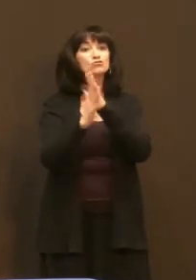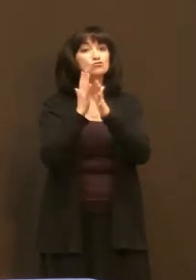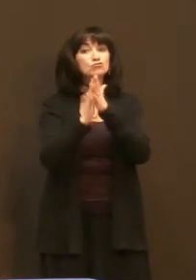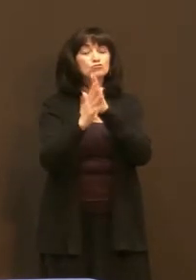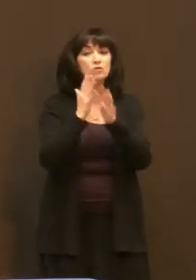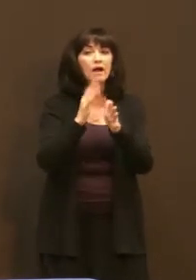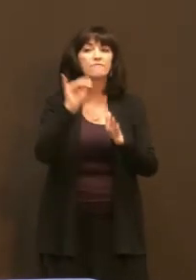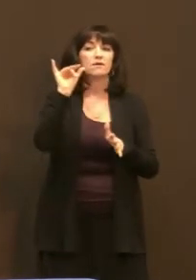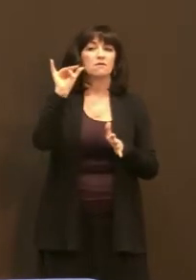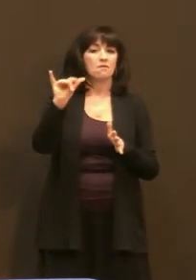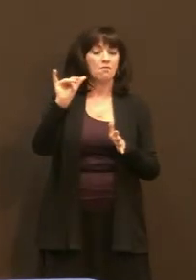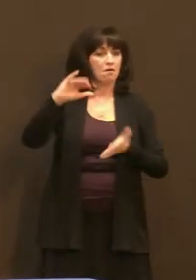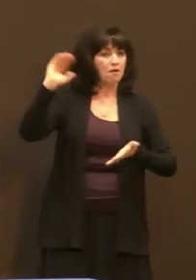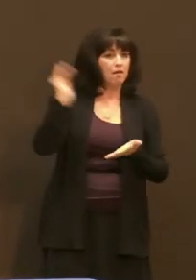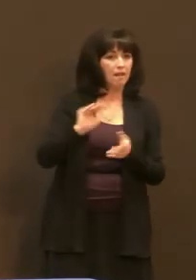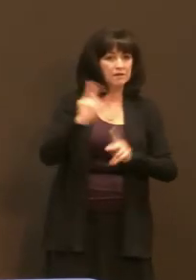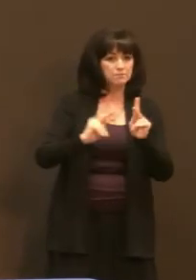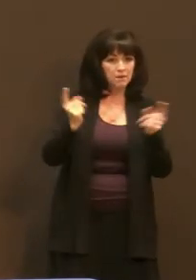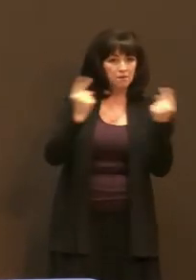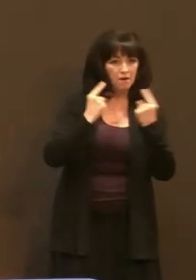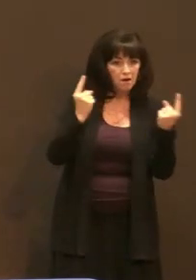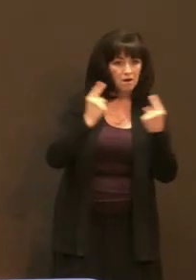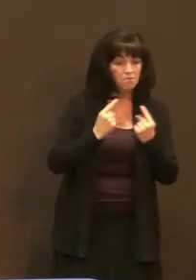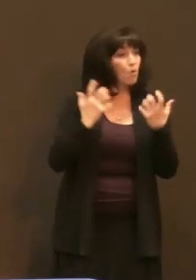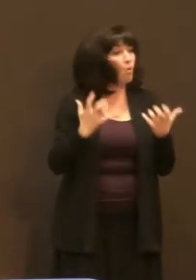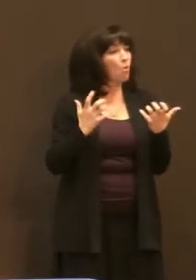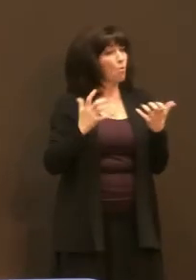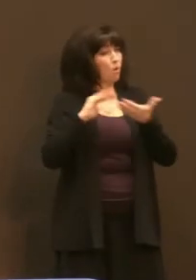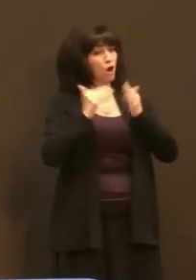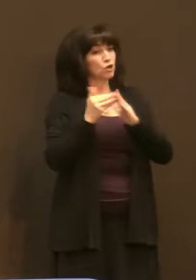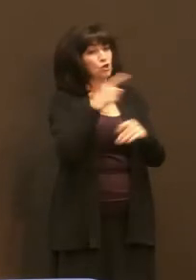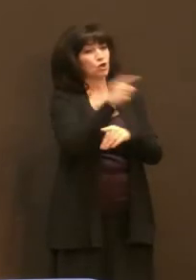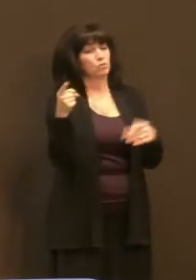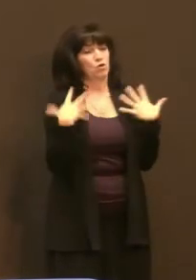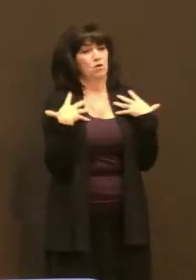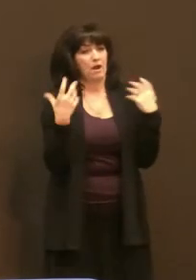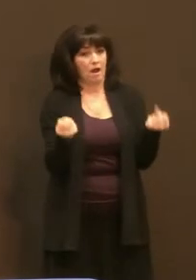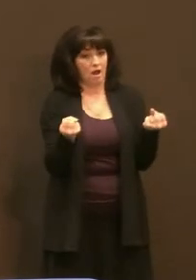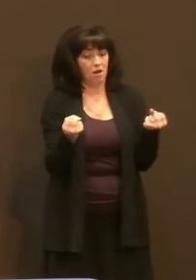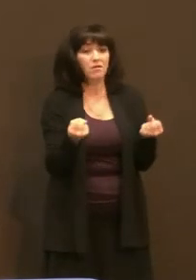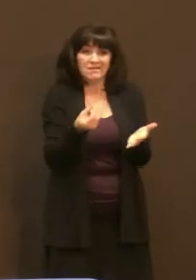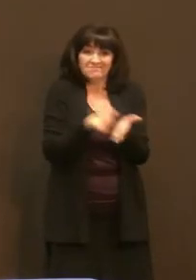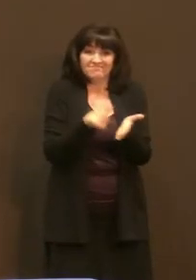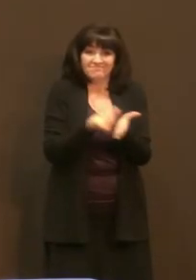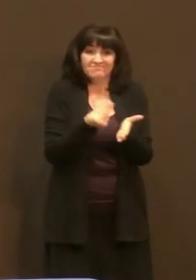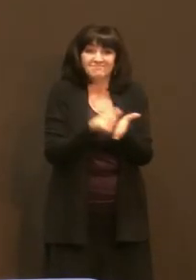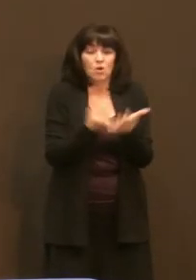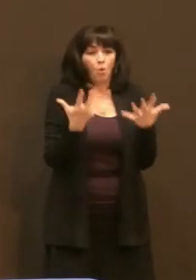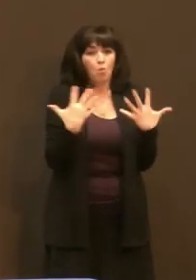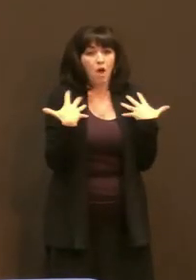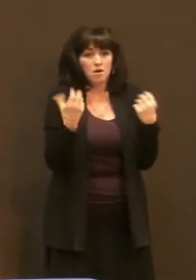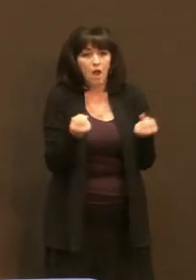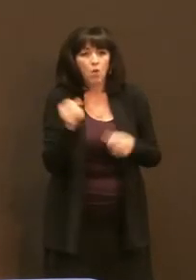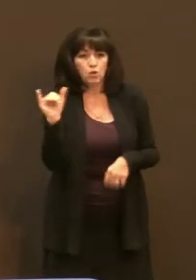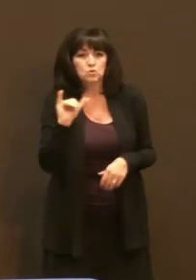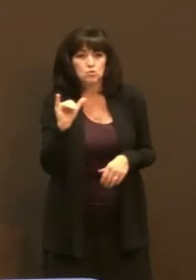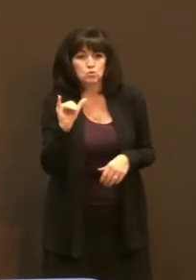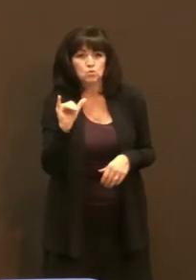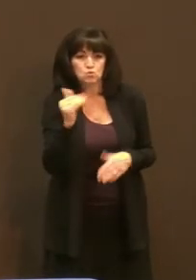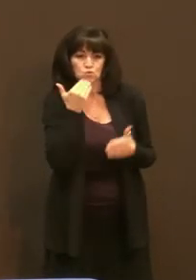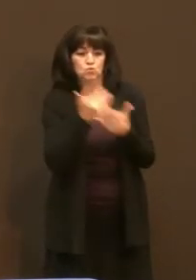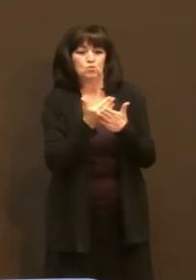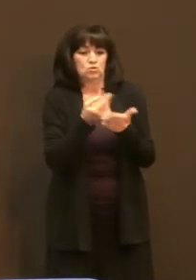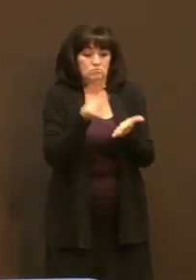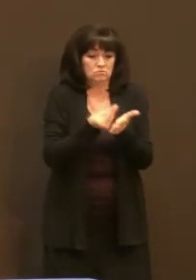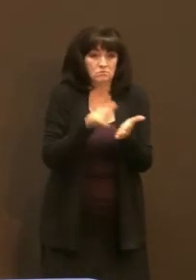what it has to look like. We want to have a healthy community and a healthy economy. You have to have them both. The question is,